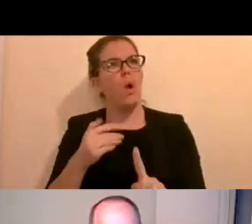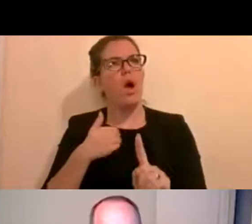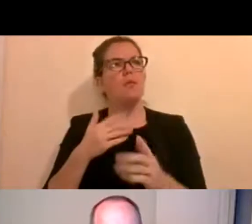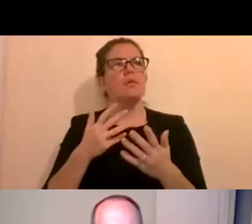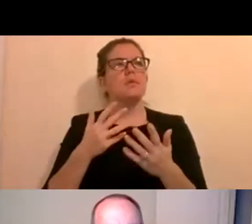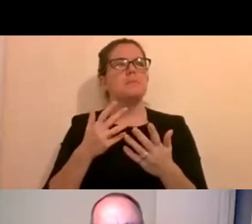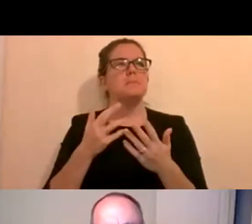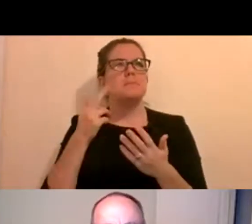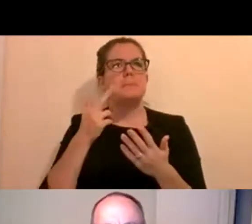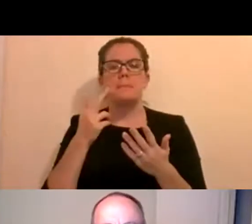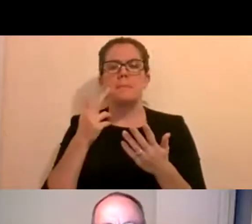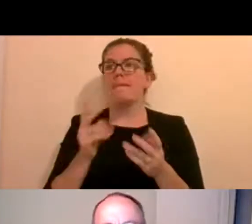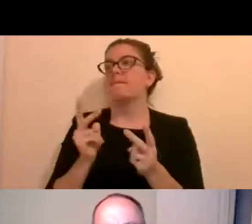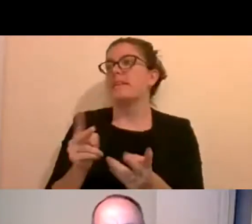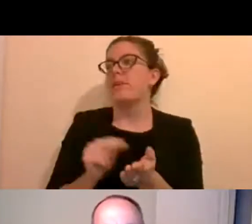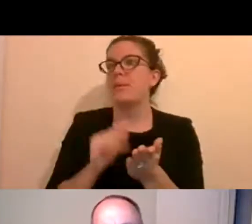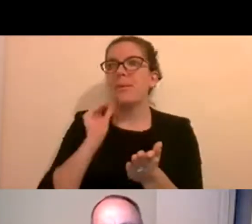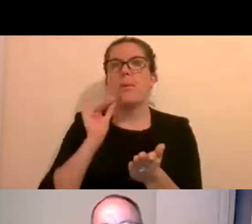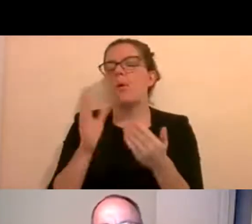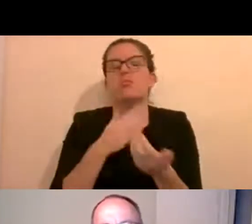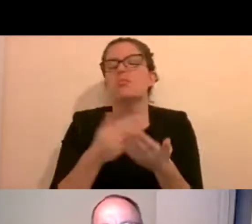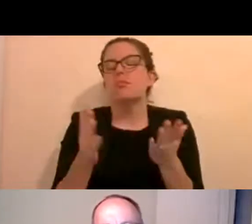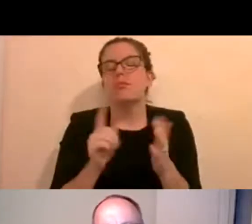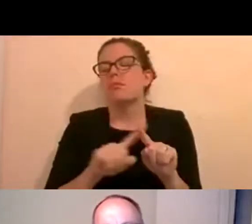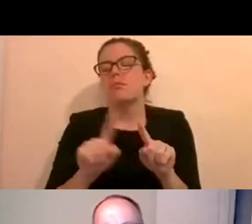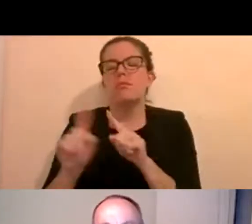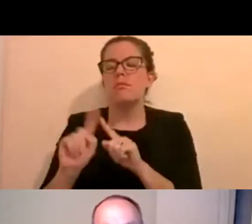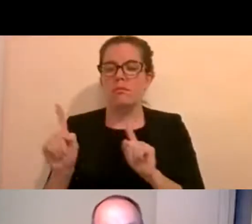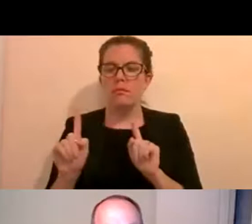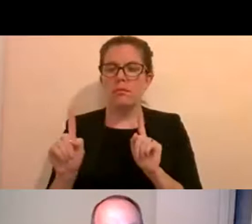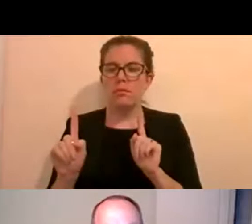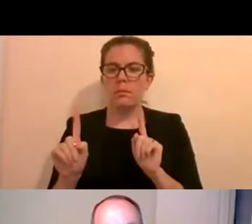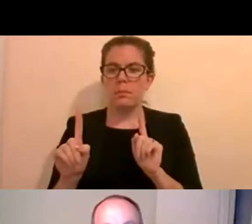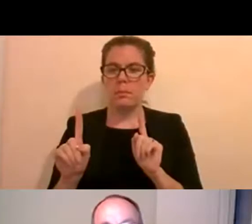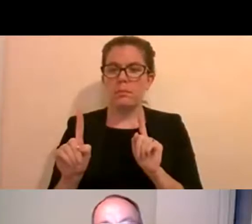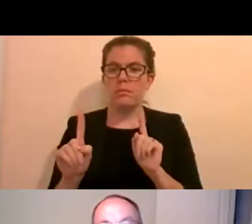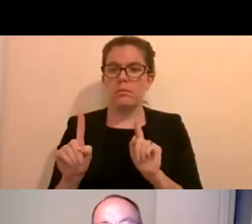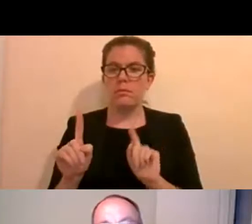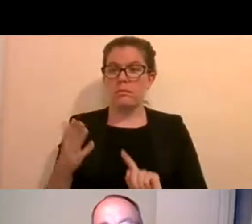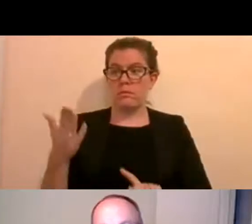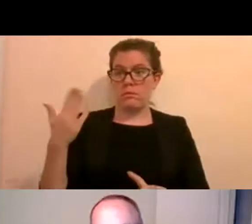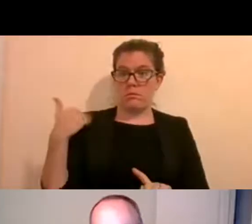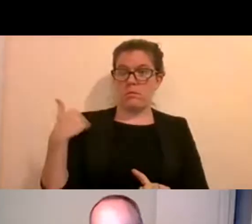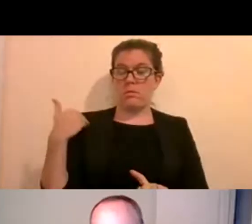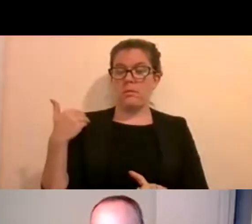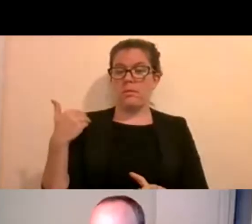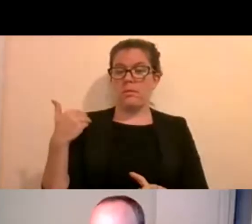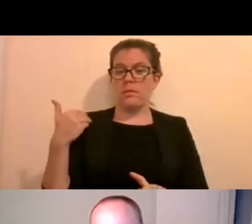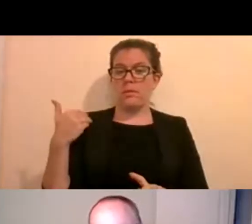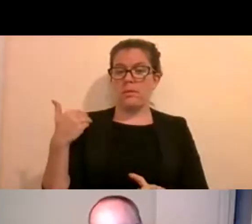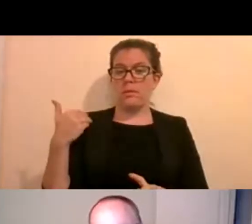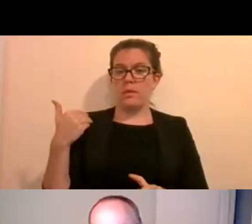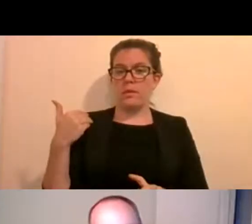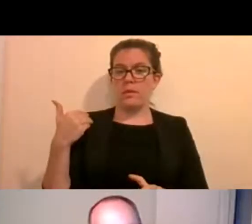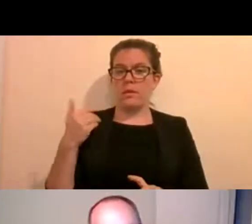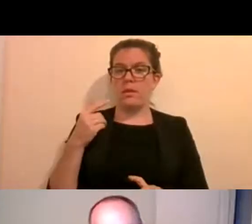visiting nursing homes or whatever. And so that's was something that the deaf community, which had been very much a part